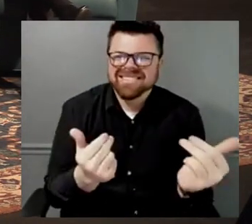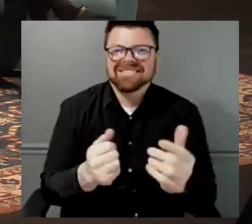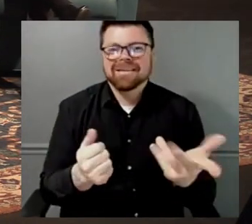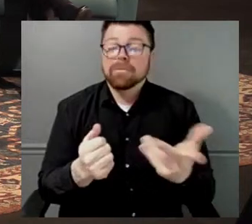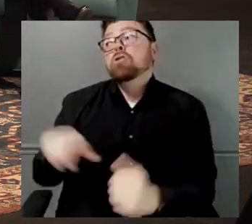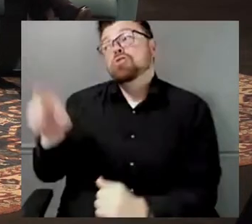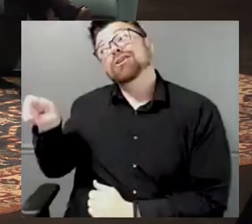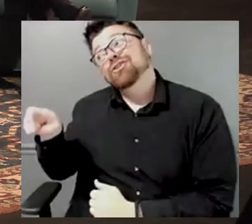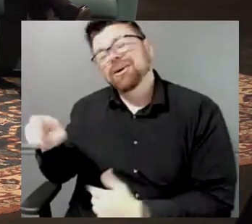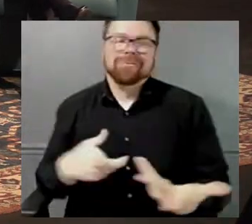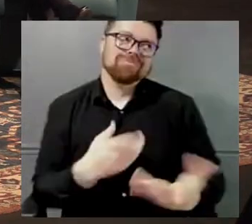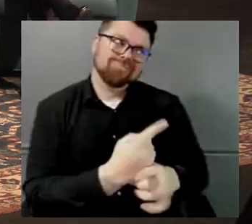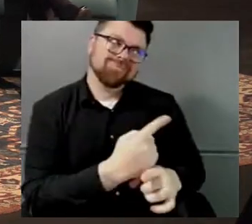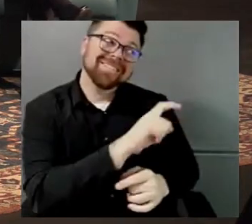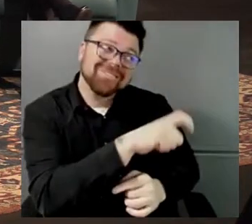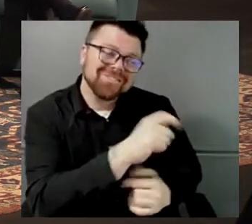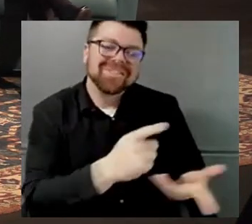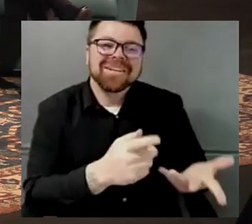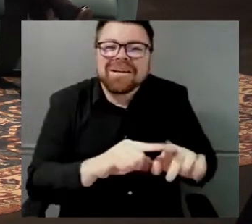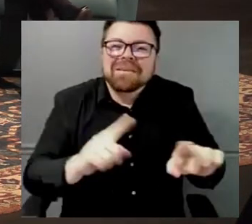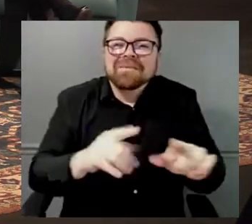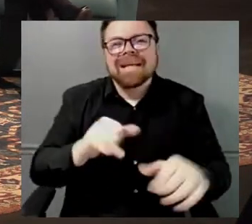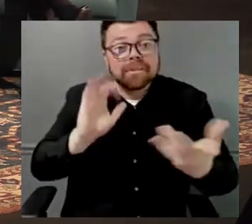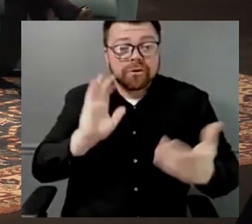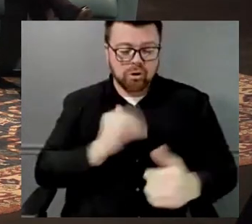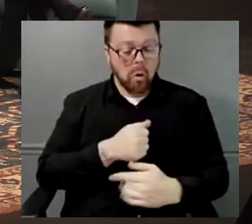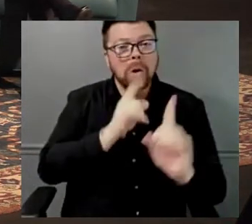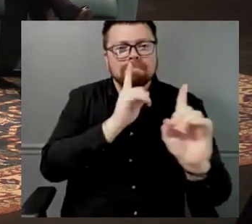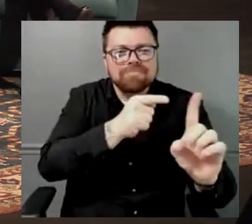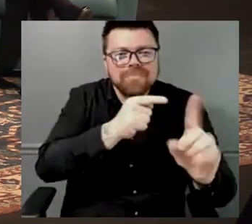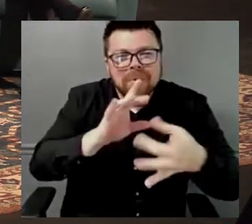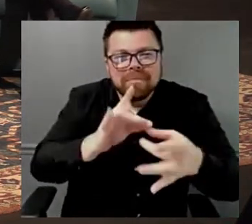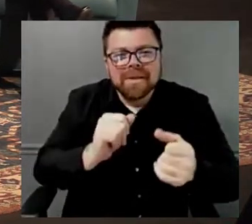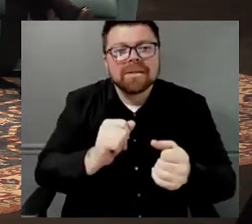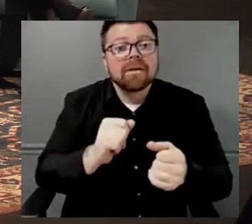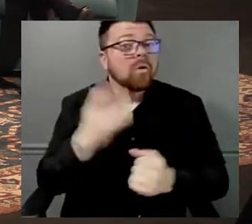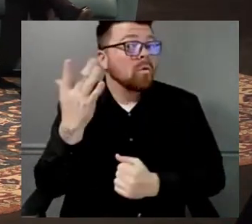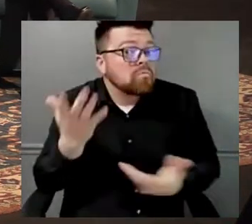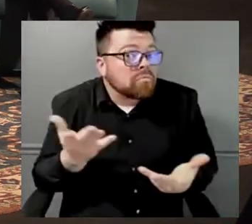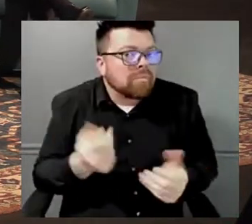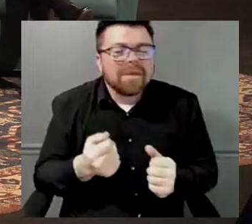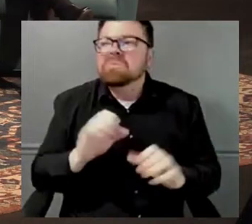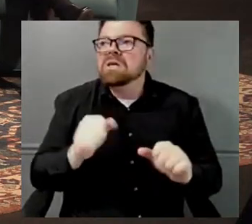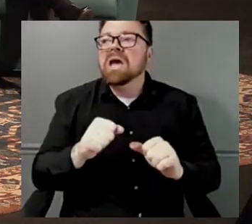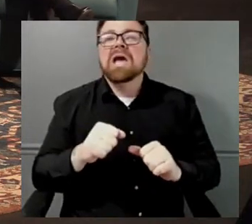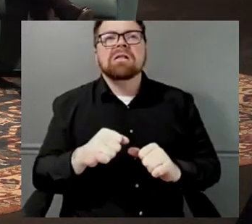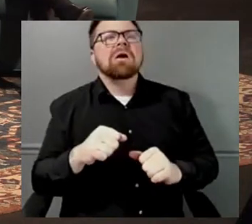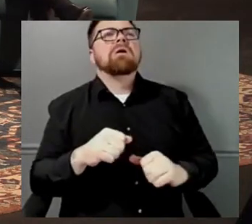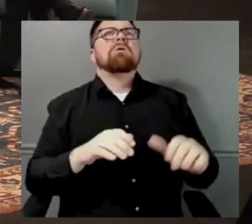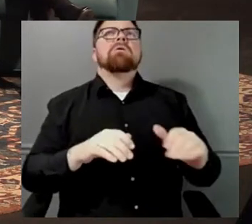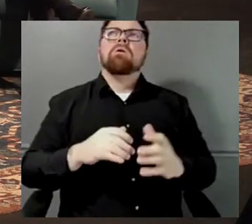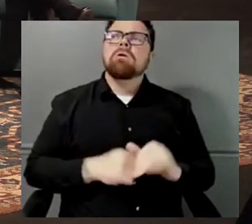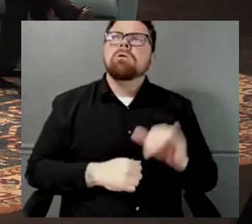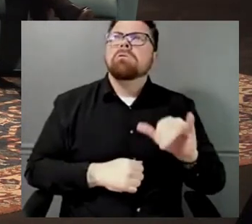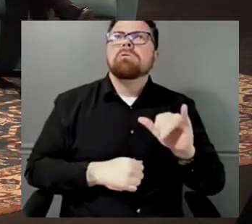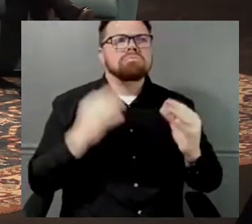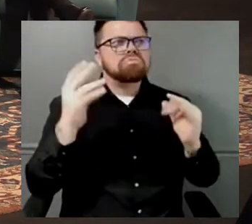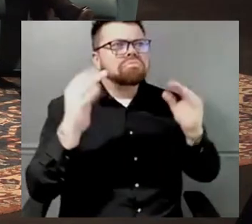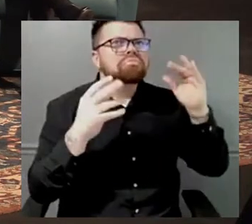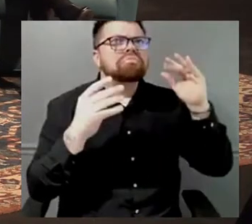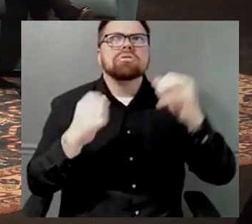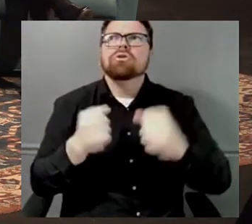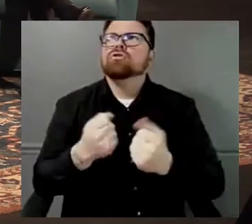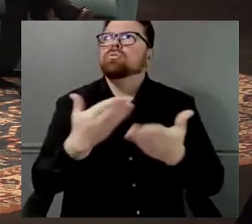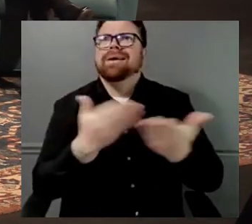They should. And that's our message, right? Because the fact that they can walk around and take a million things for granted in